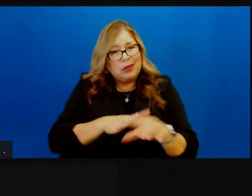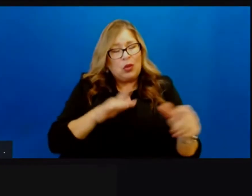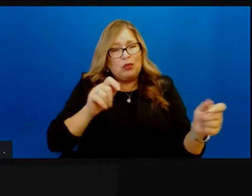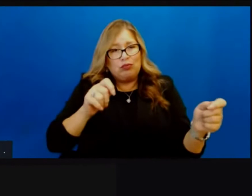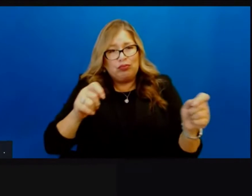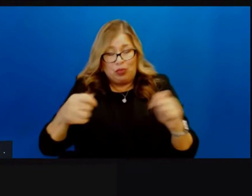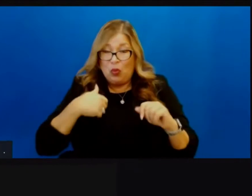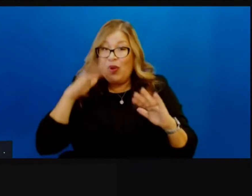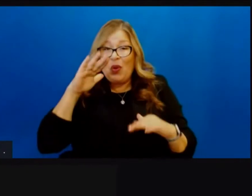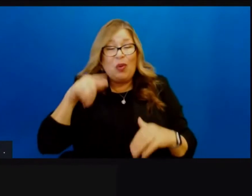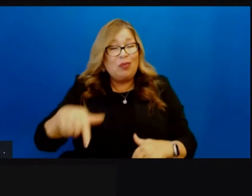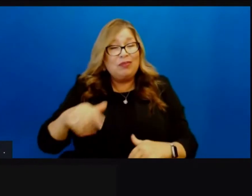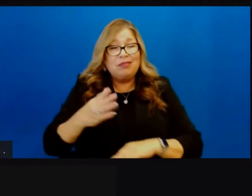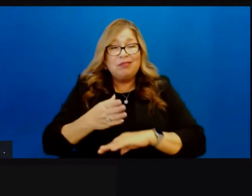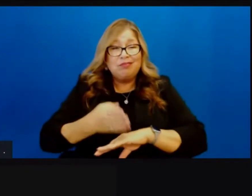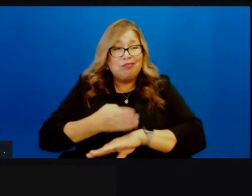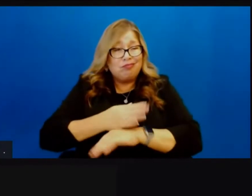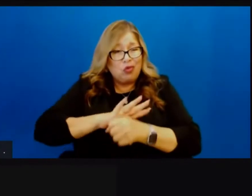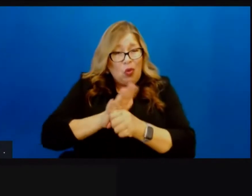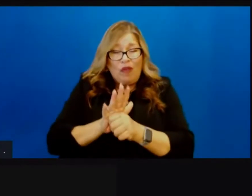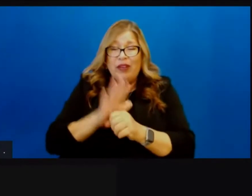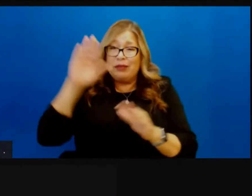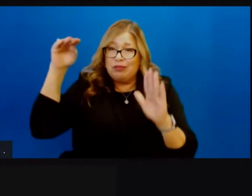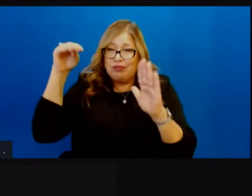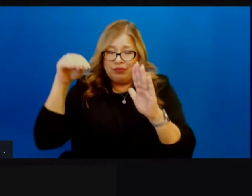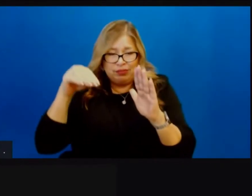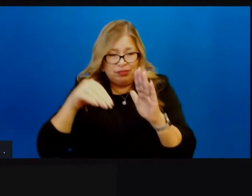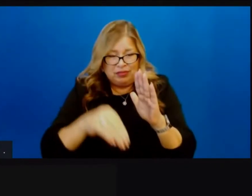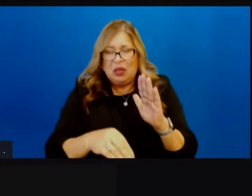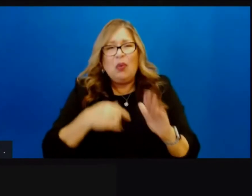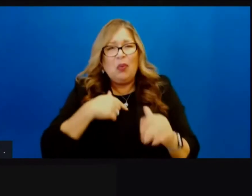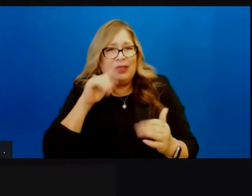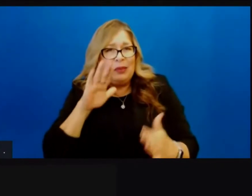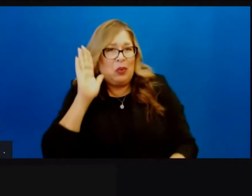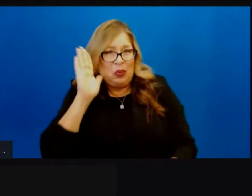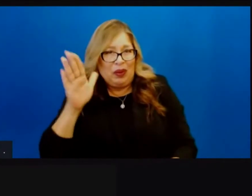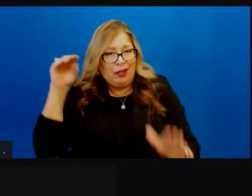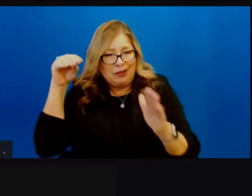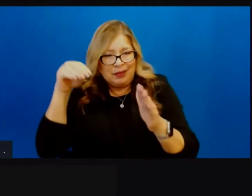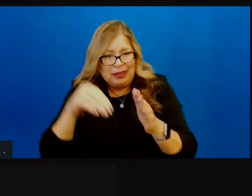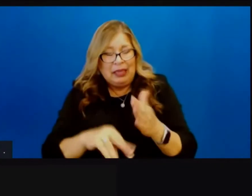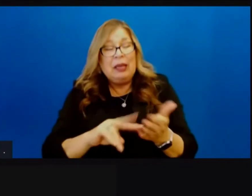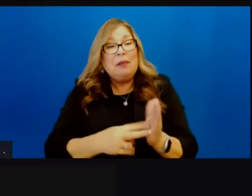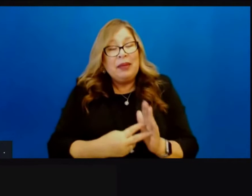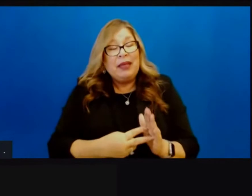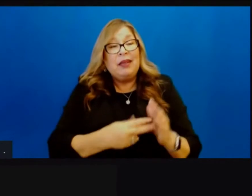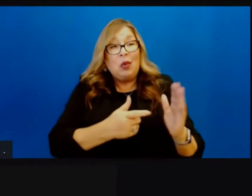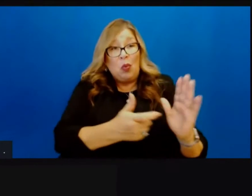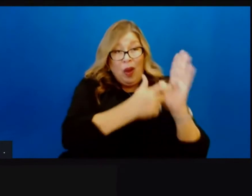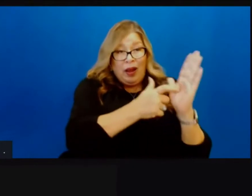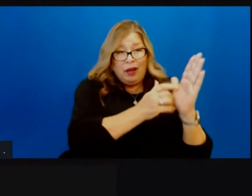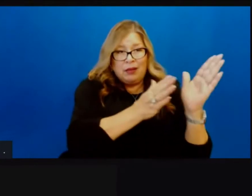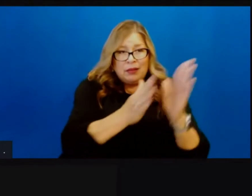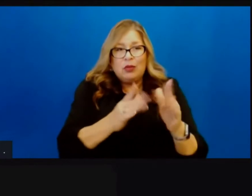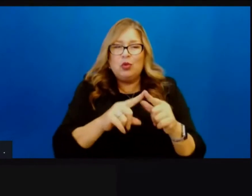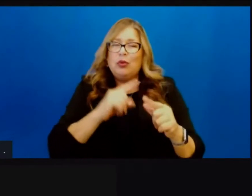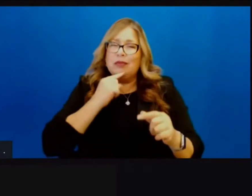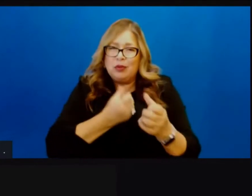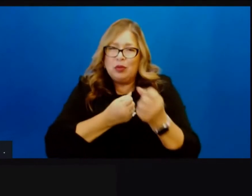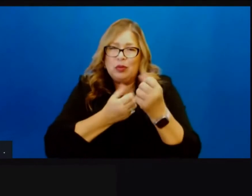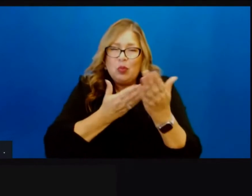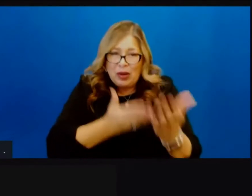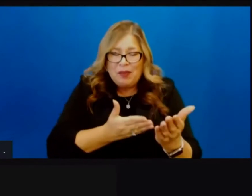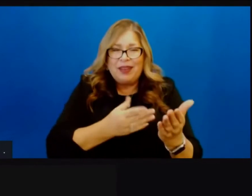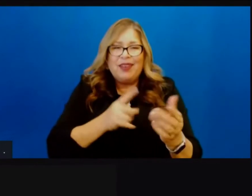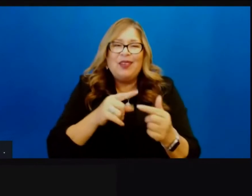they will, and expect they will, that we could move our strong recommendation down to a recommendation in the near